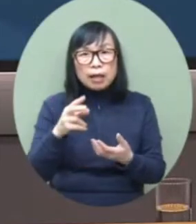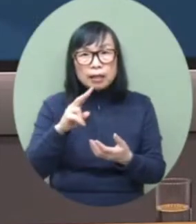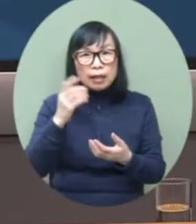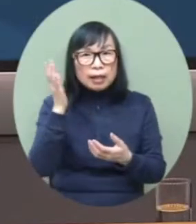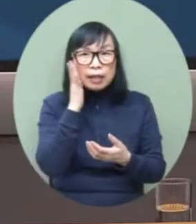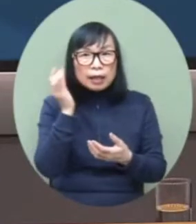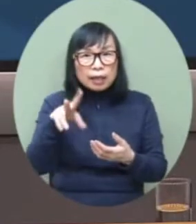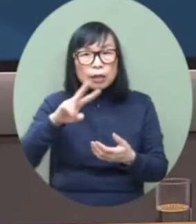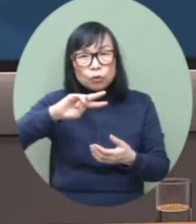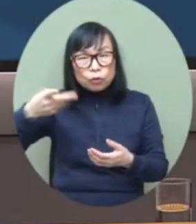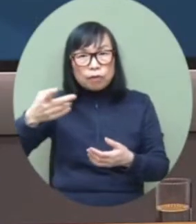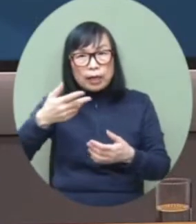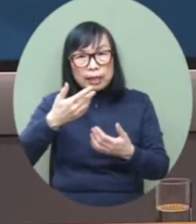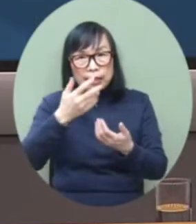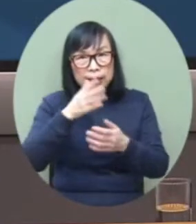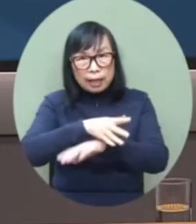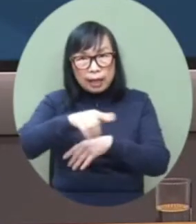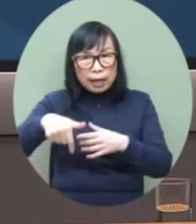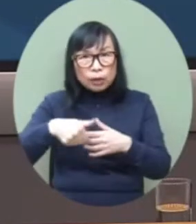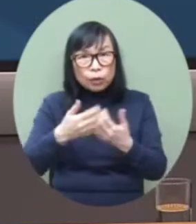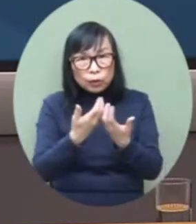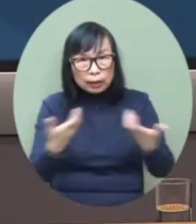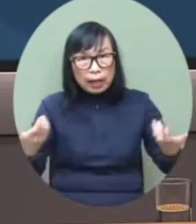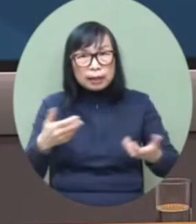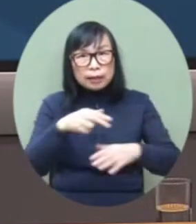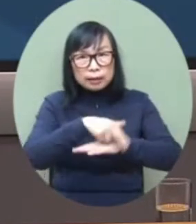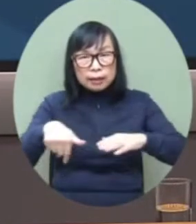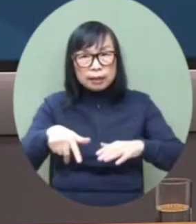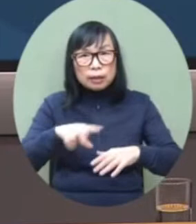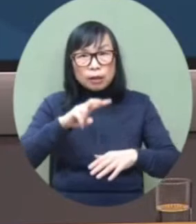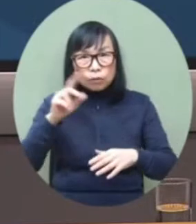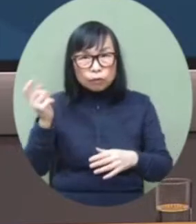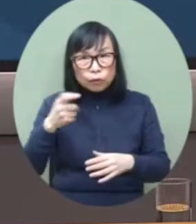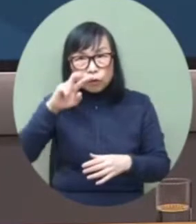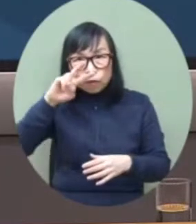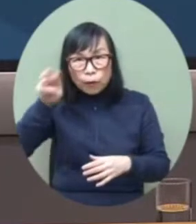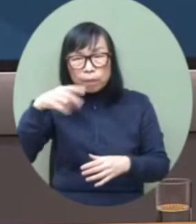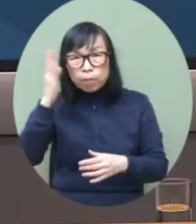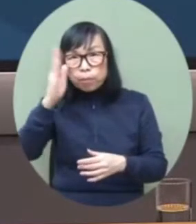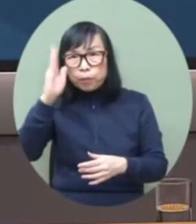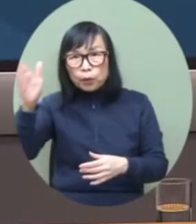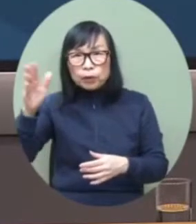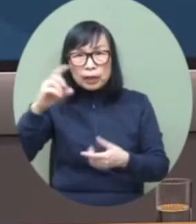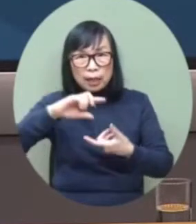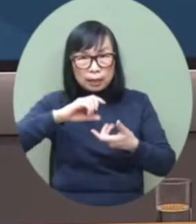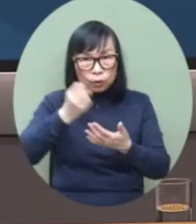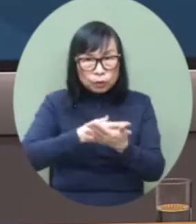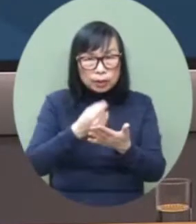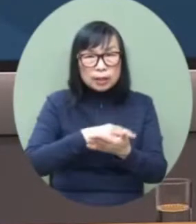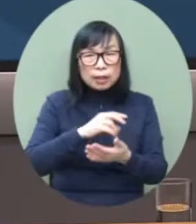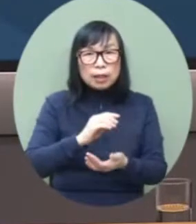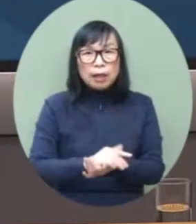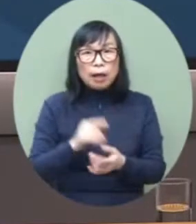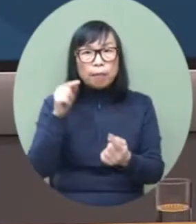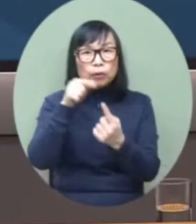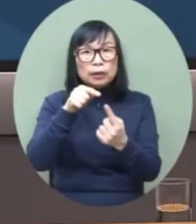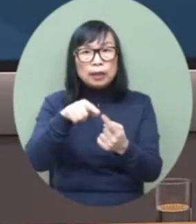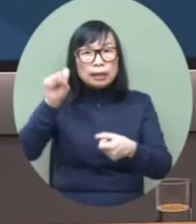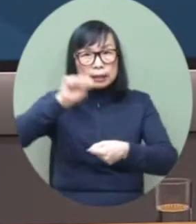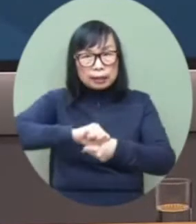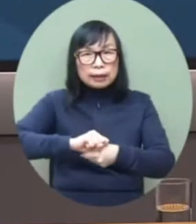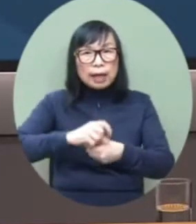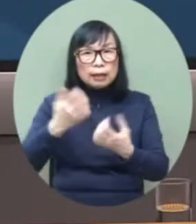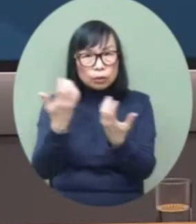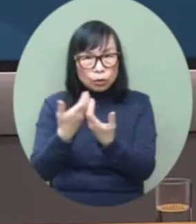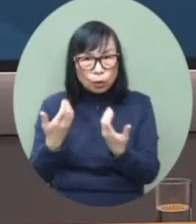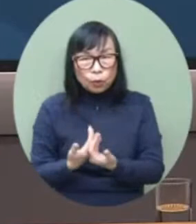want to identify suitable hotels to use as quarantine facilities. So we're looking into different options